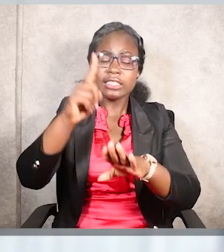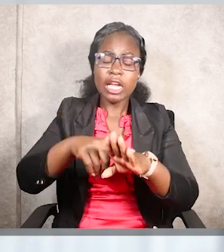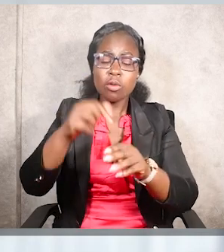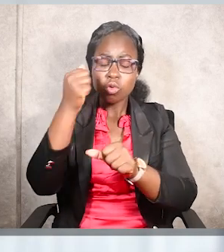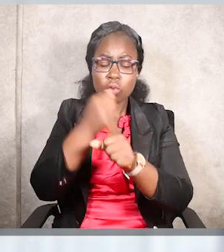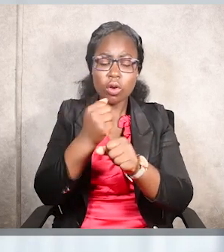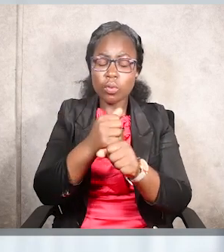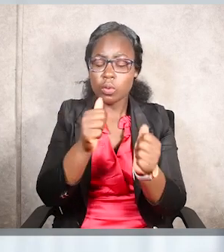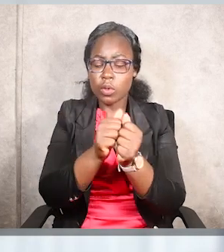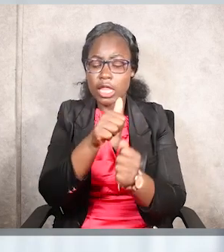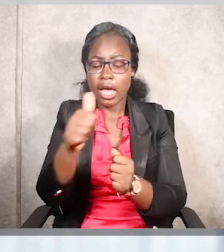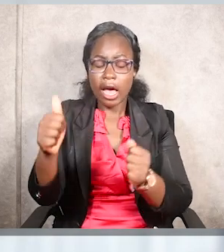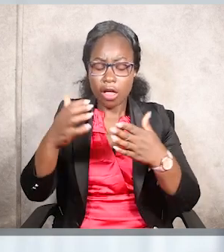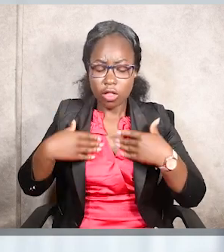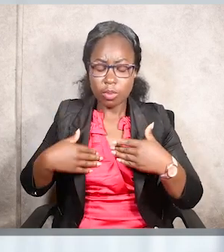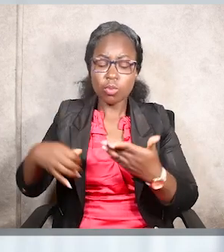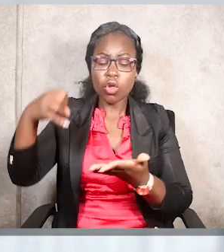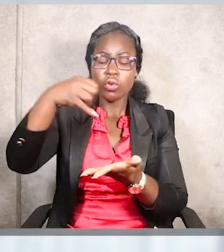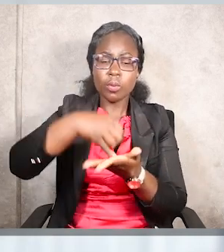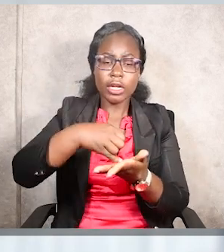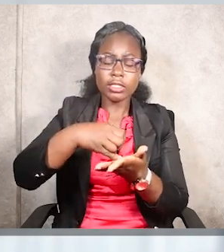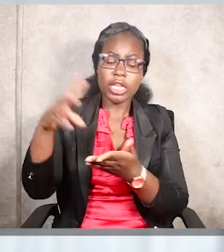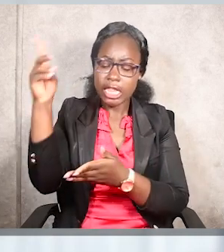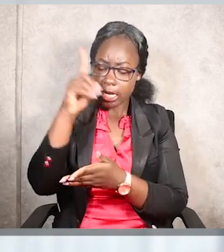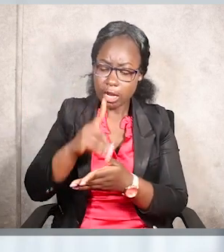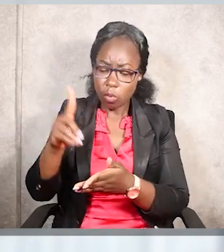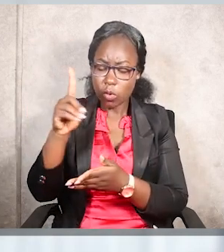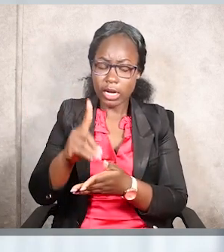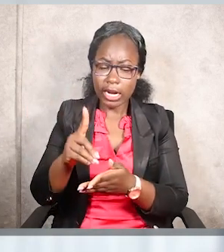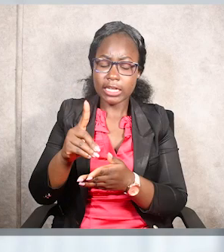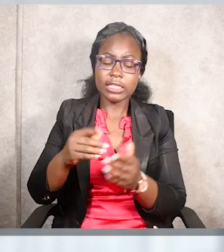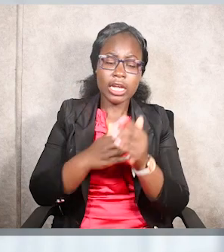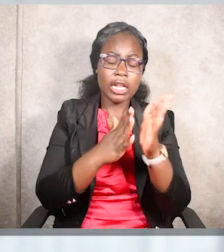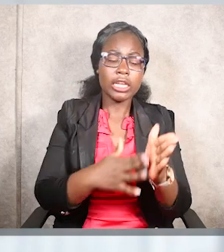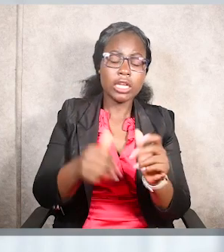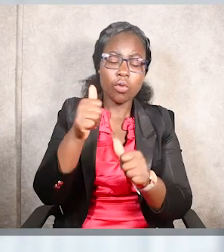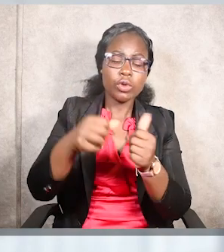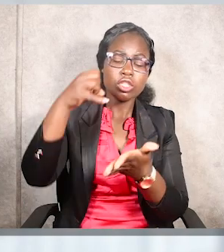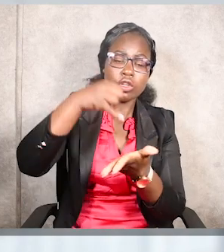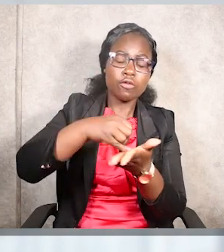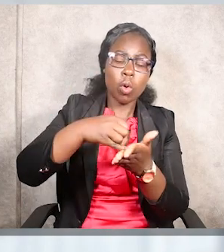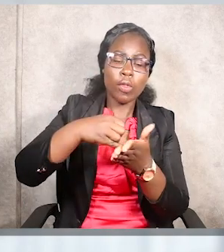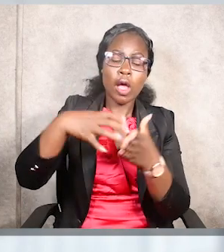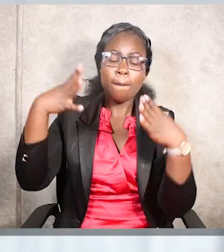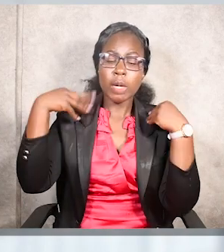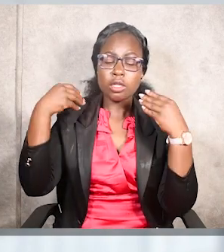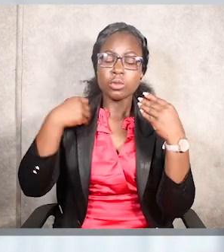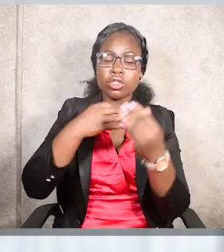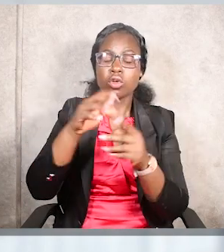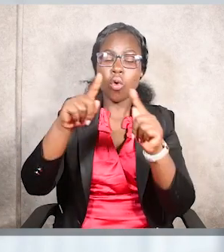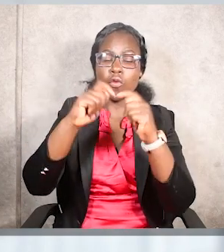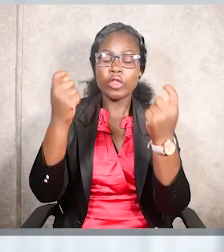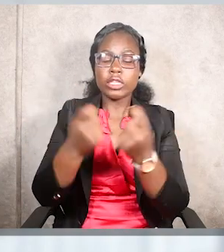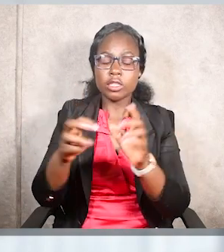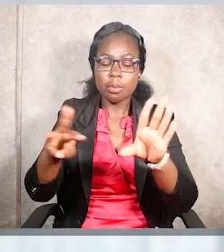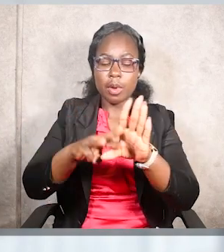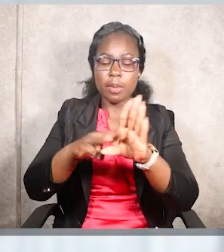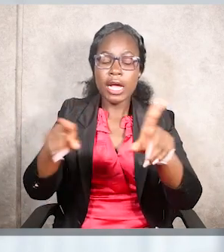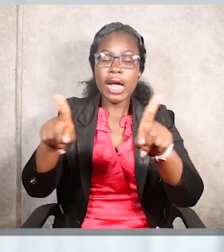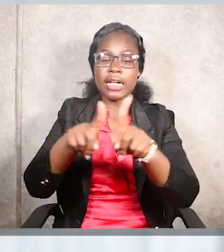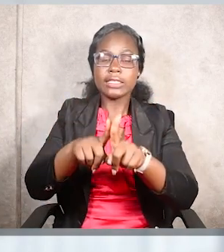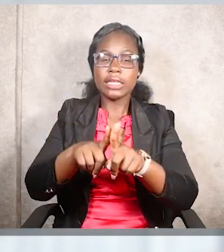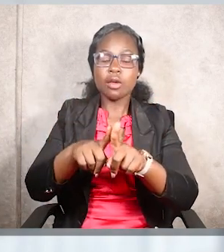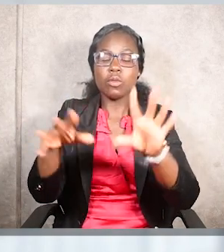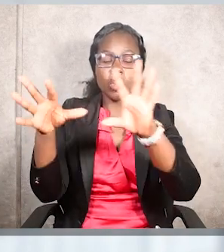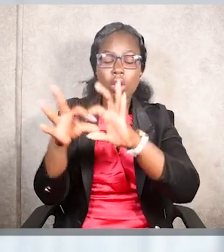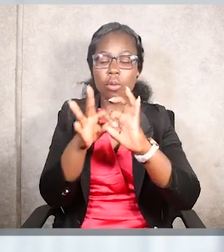there is need to engage in the democratic leadership style, which involves participation of the team members and collaboration with the team